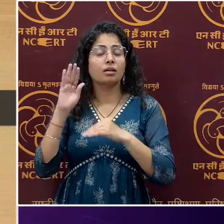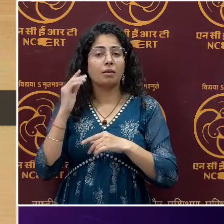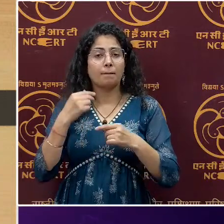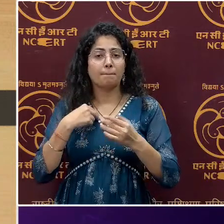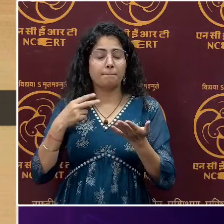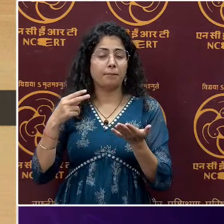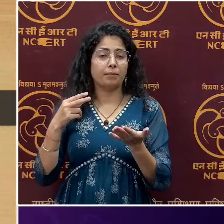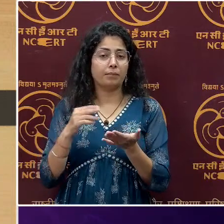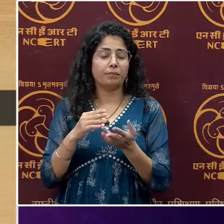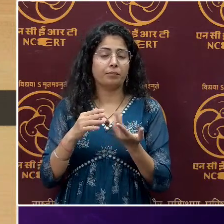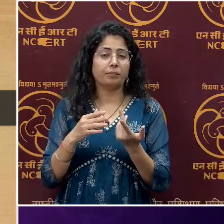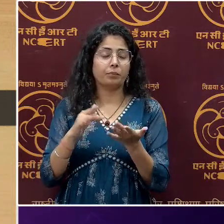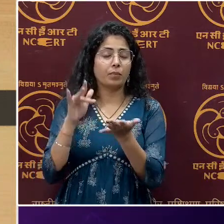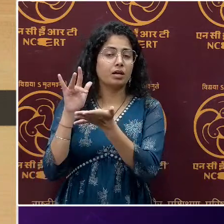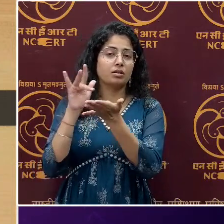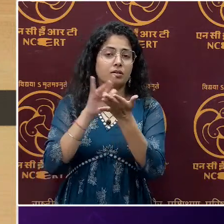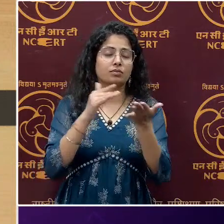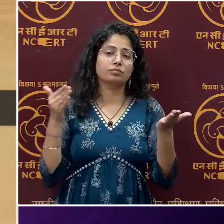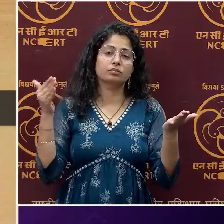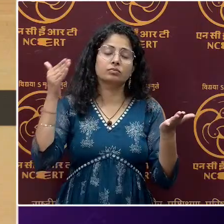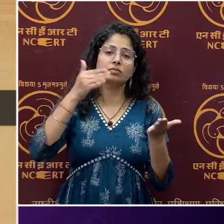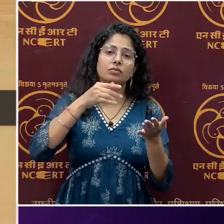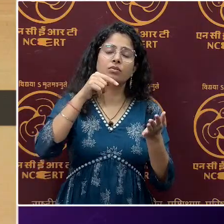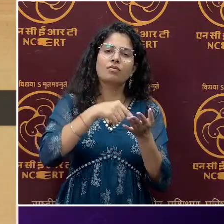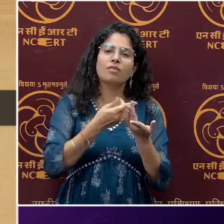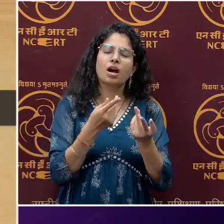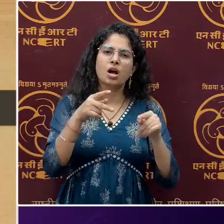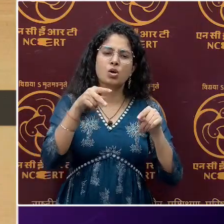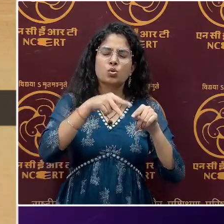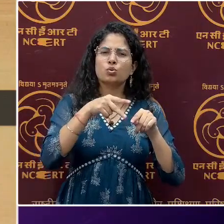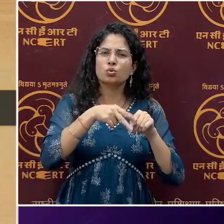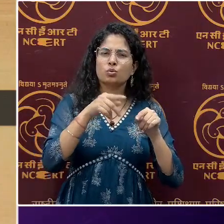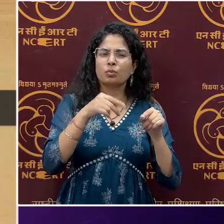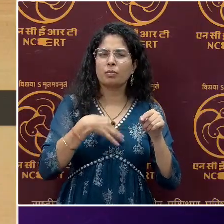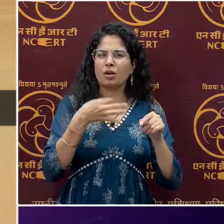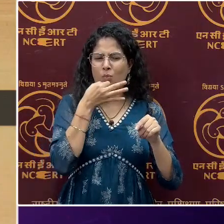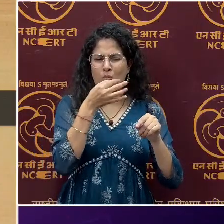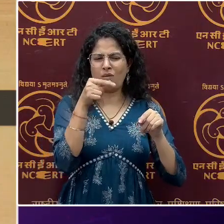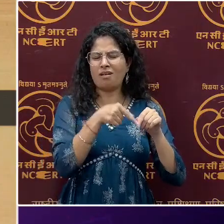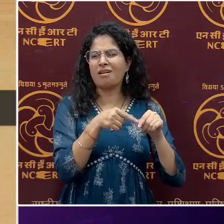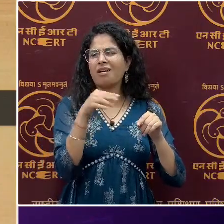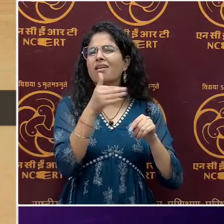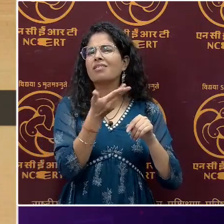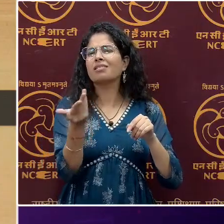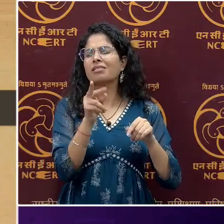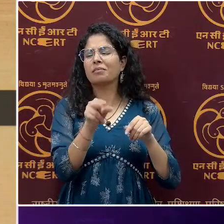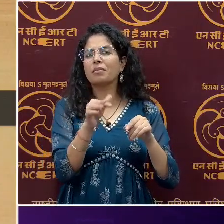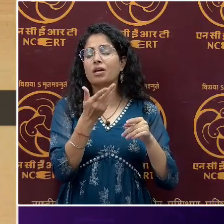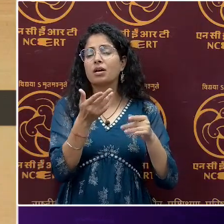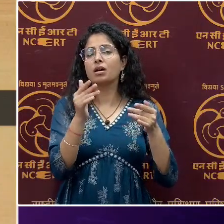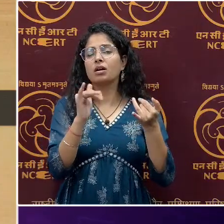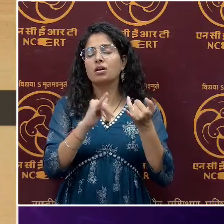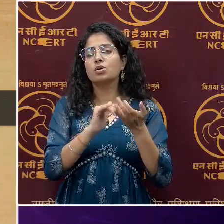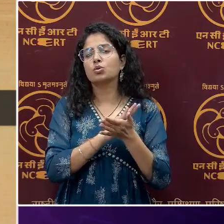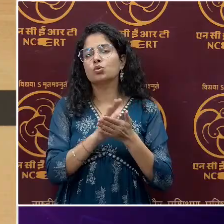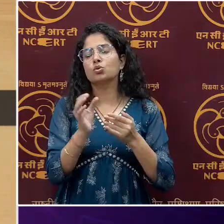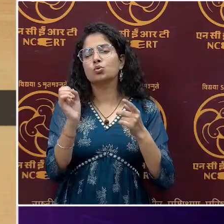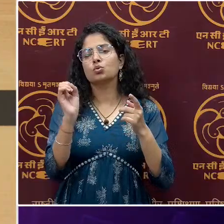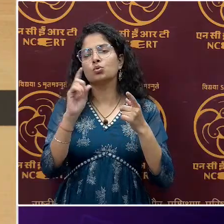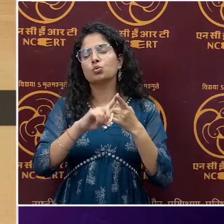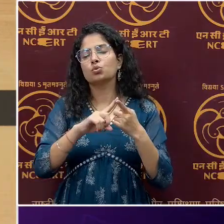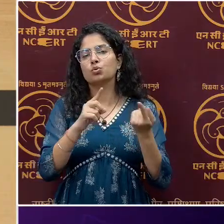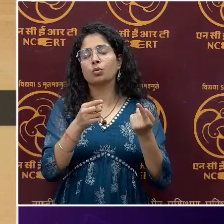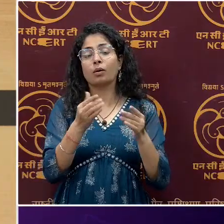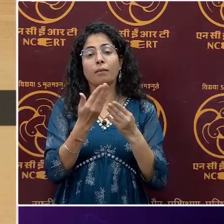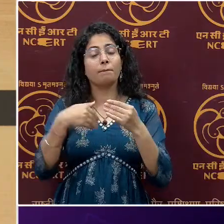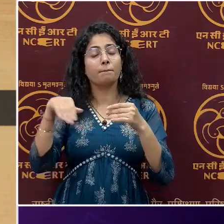going through a place which is having lot of shoe, and then I asked what is this, so he told me that it's a shoe basically worn